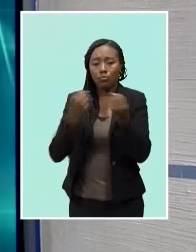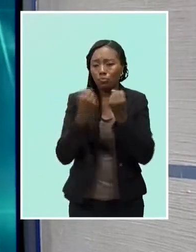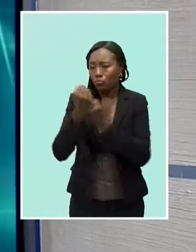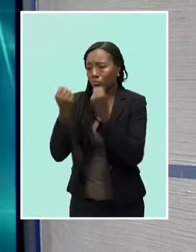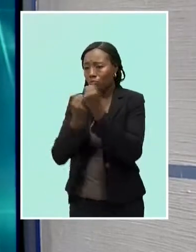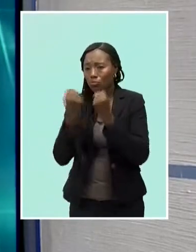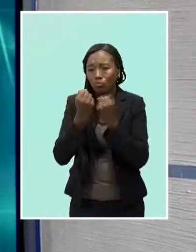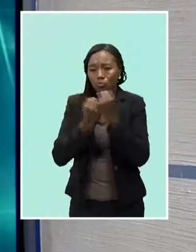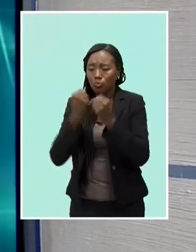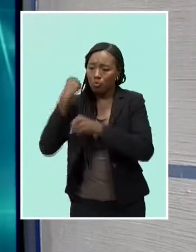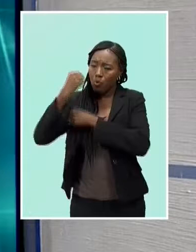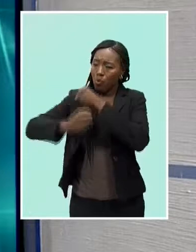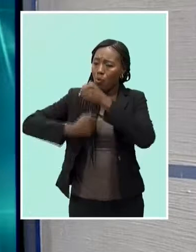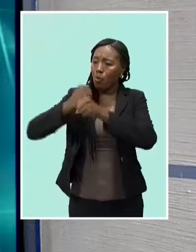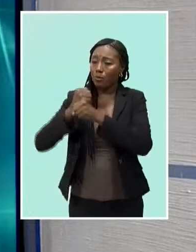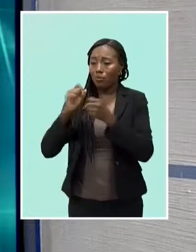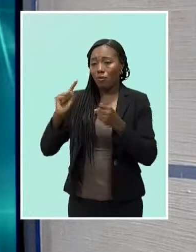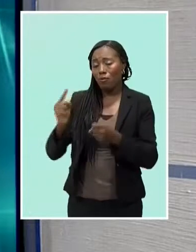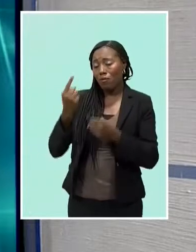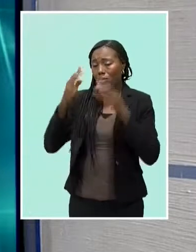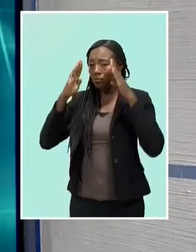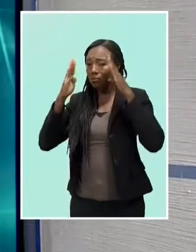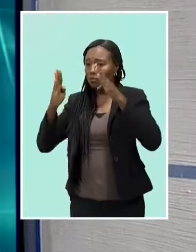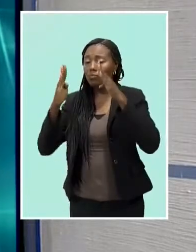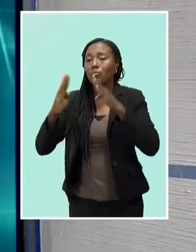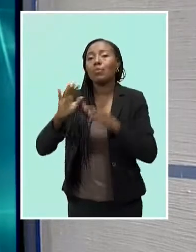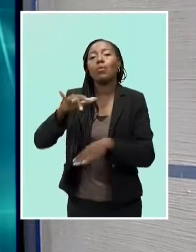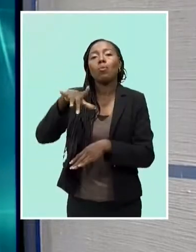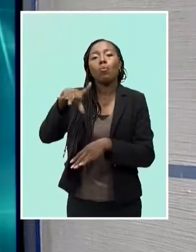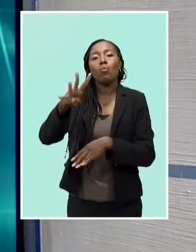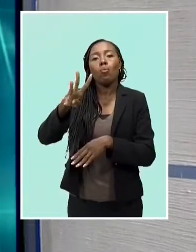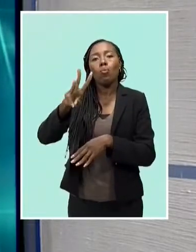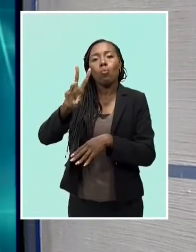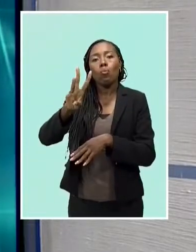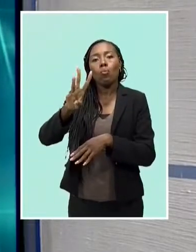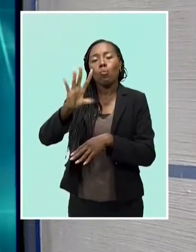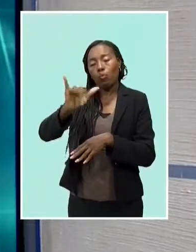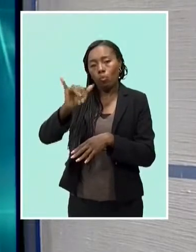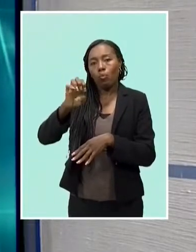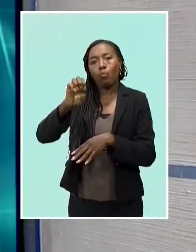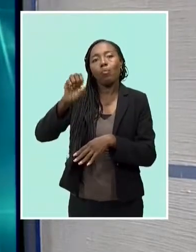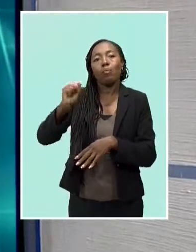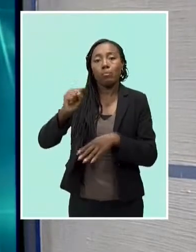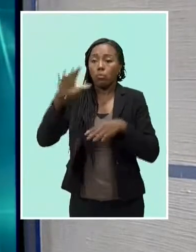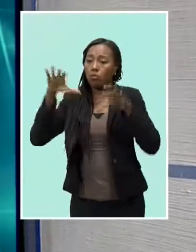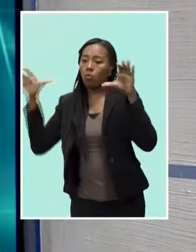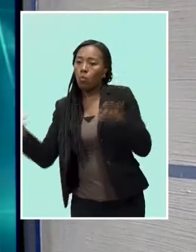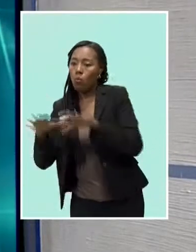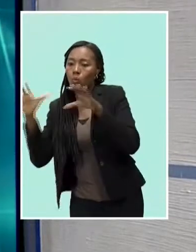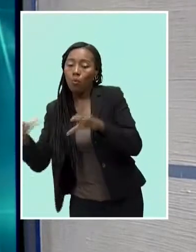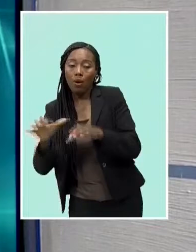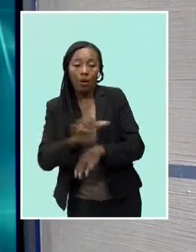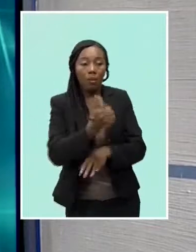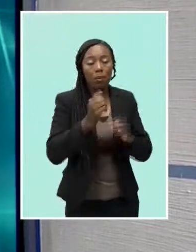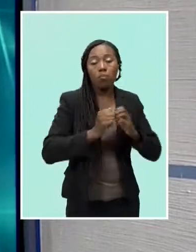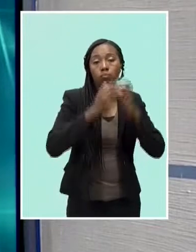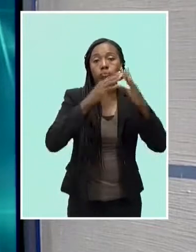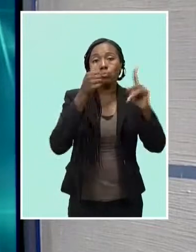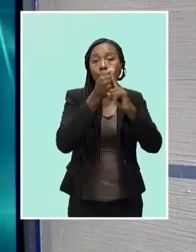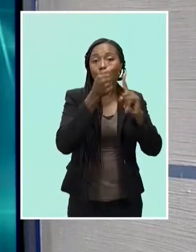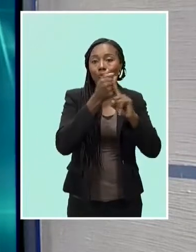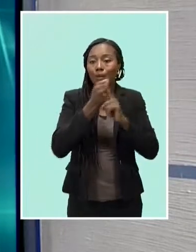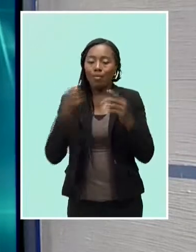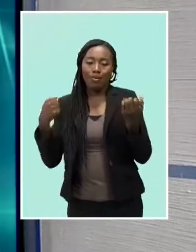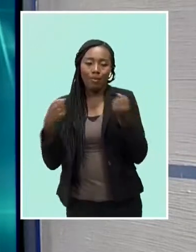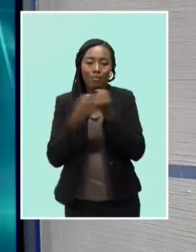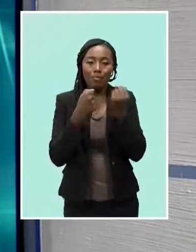the years. For our first segment, we hear from YES itself about its work and how its positive response to entrepreneurs is helping to